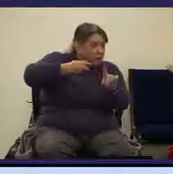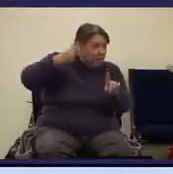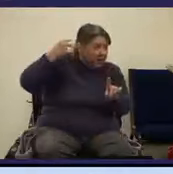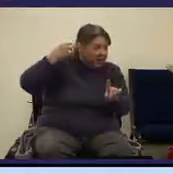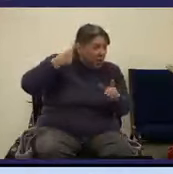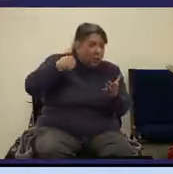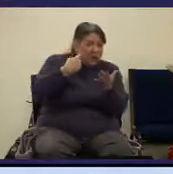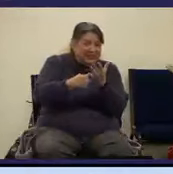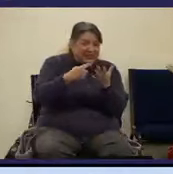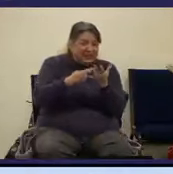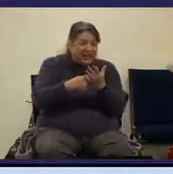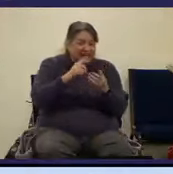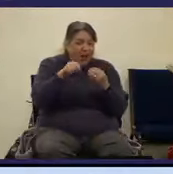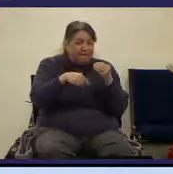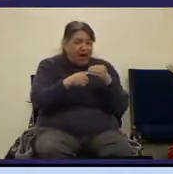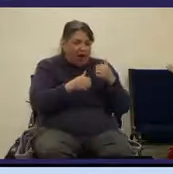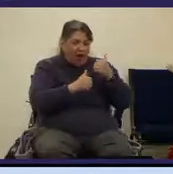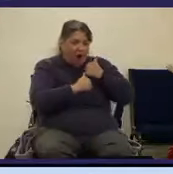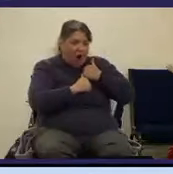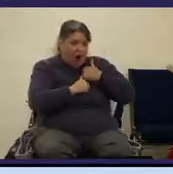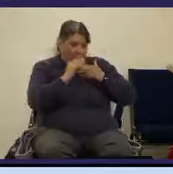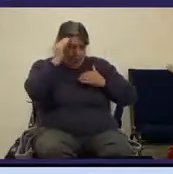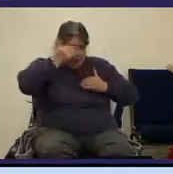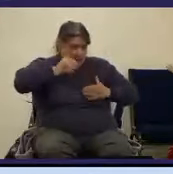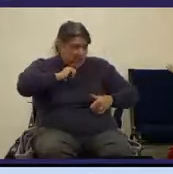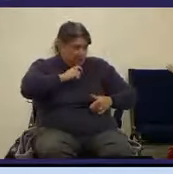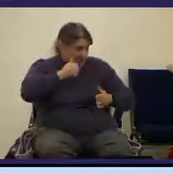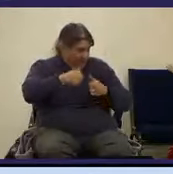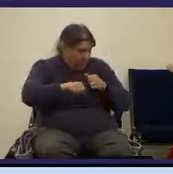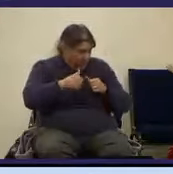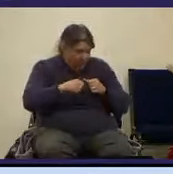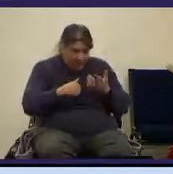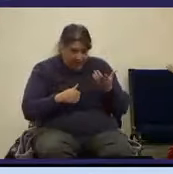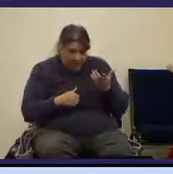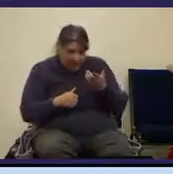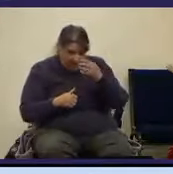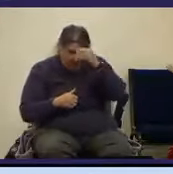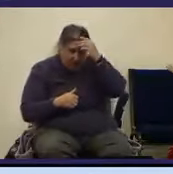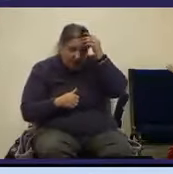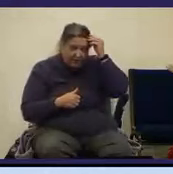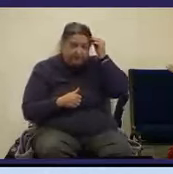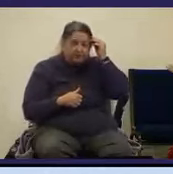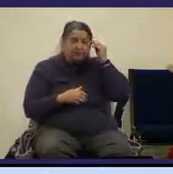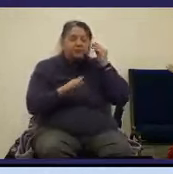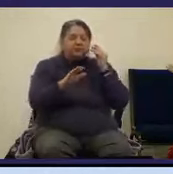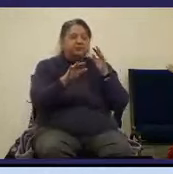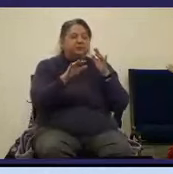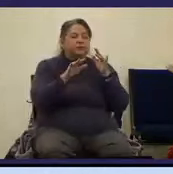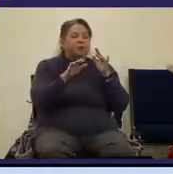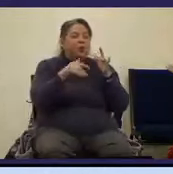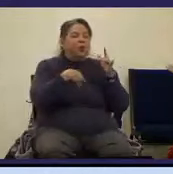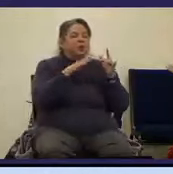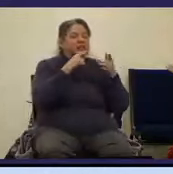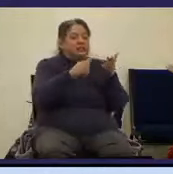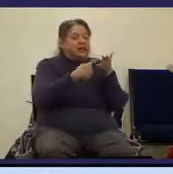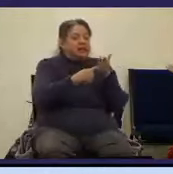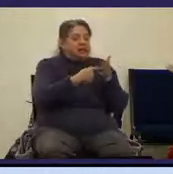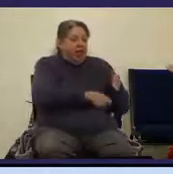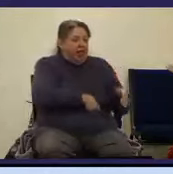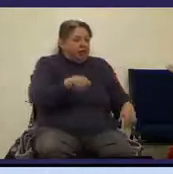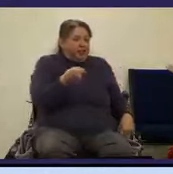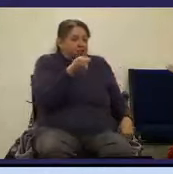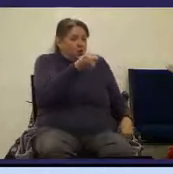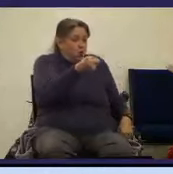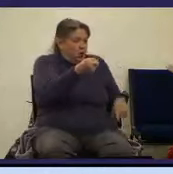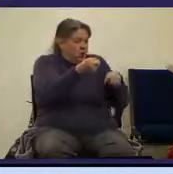the armor of God. Don't let that slip from you. Remember to pray that little prayer there. But we spoke about the sword of the spirit. That's the word of